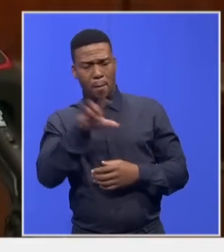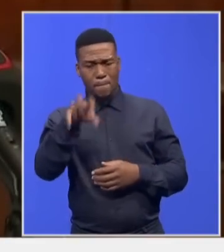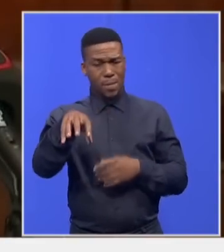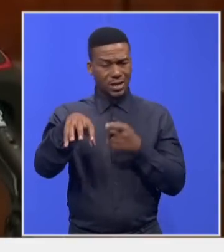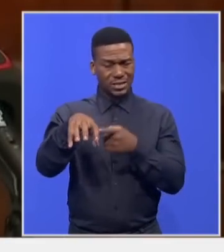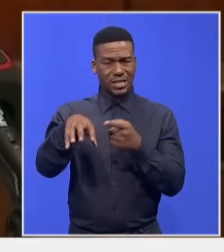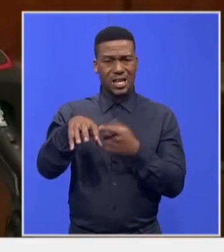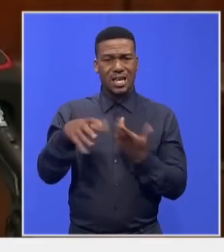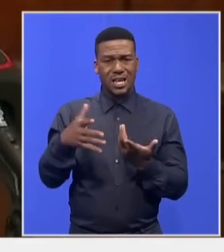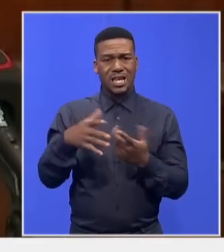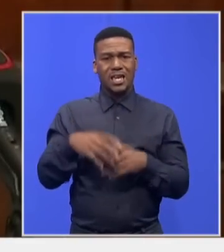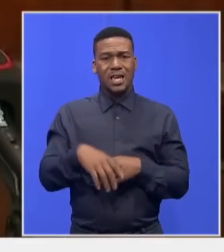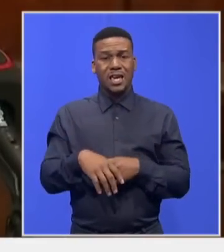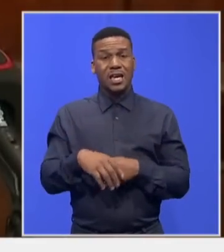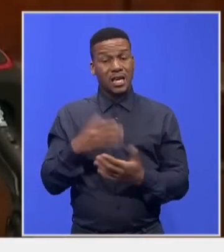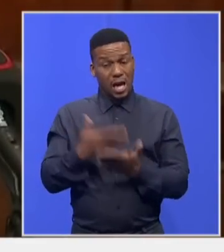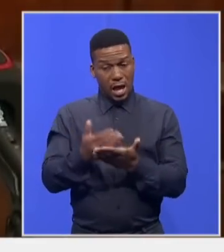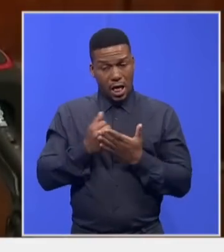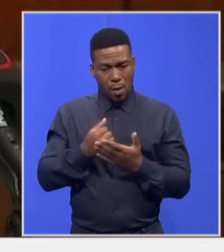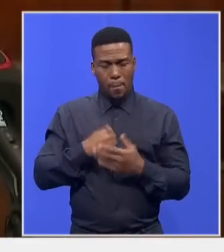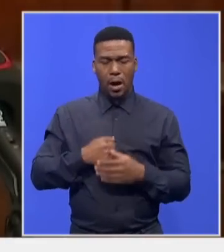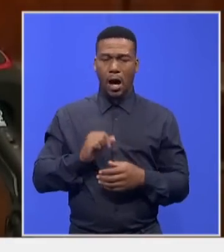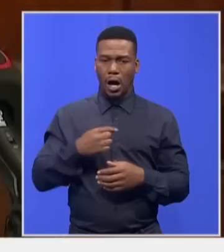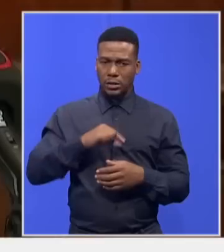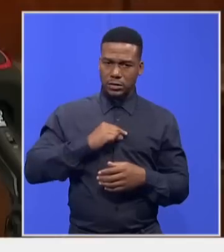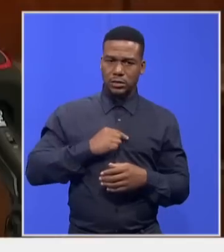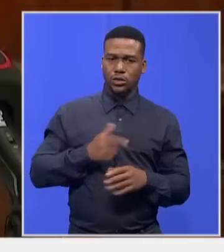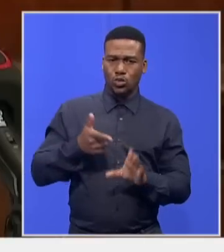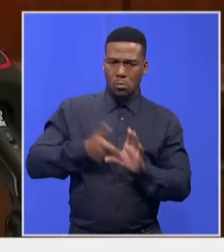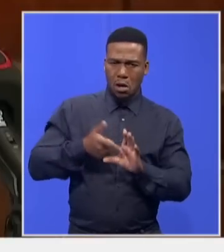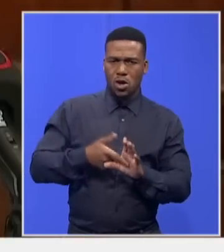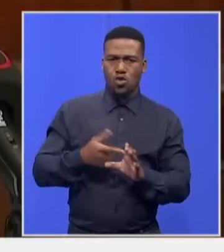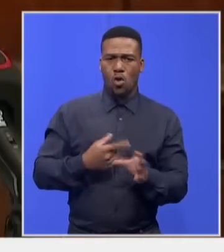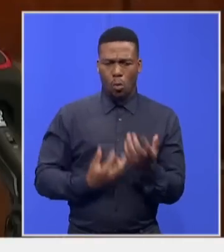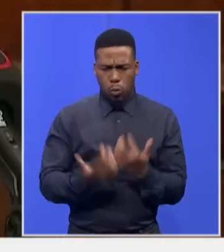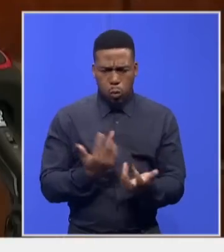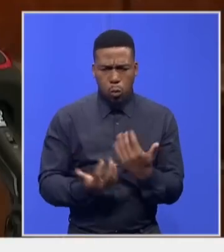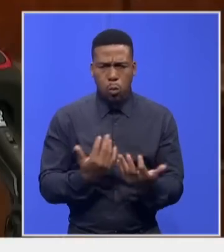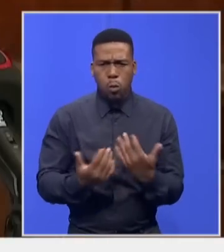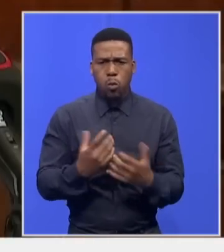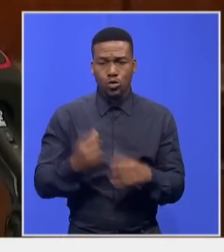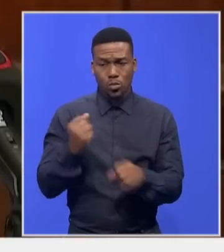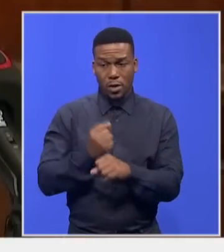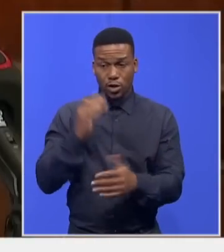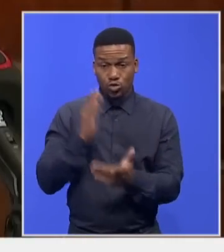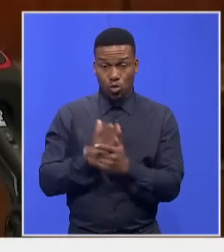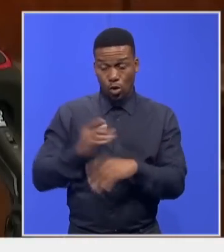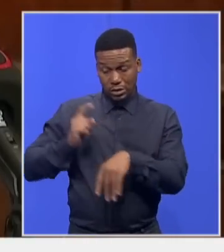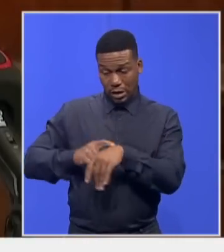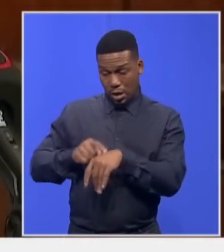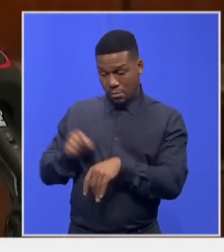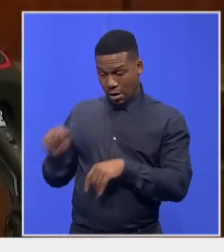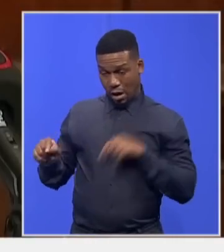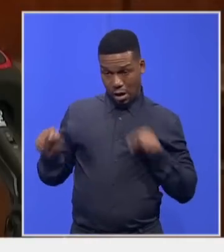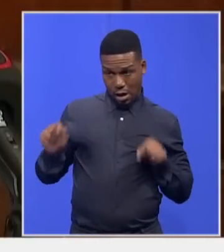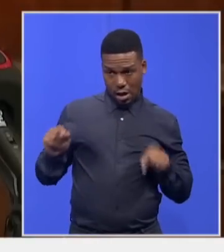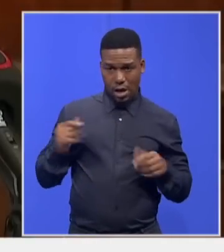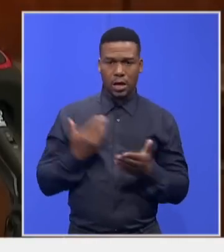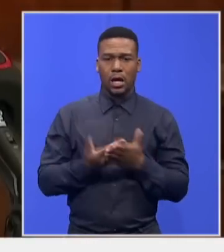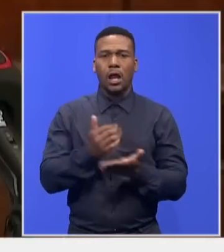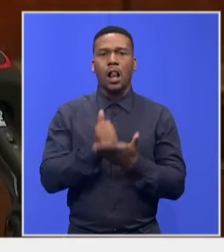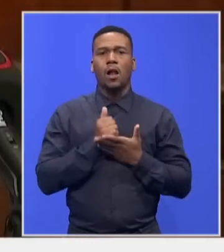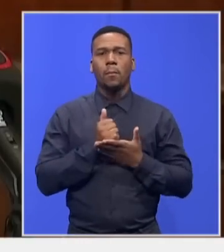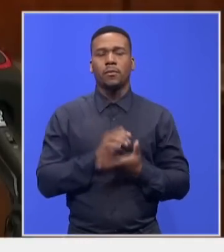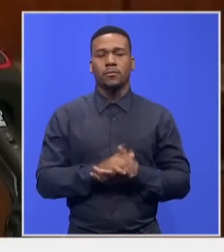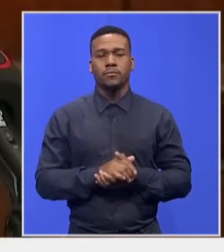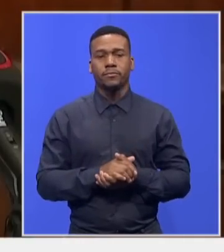we close the gap on the demand, and we don't suffocate the South African economy. And there's